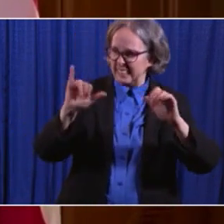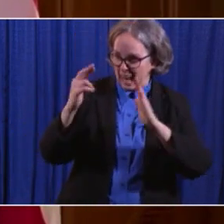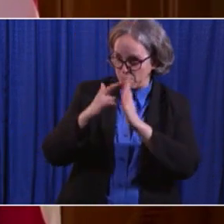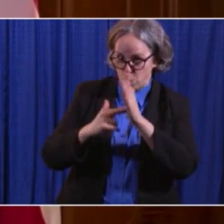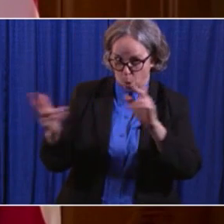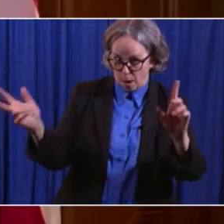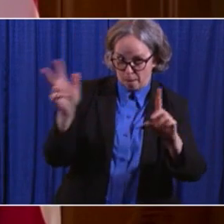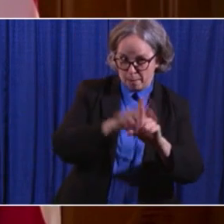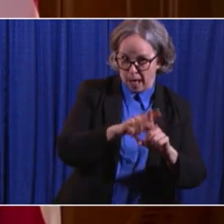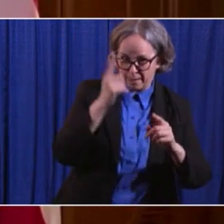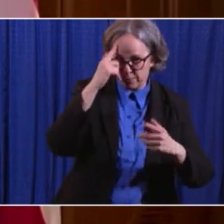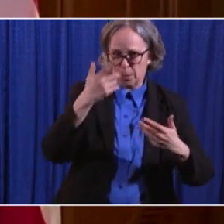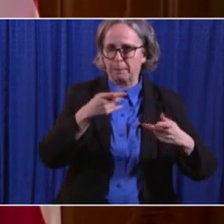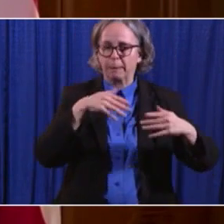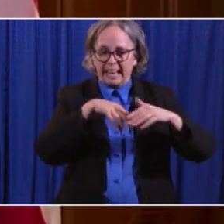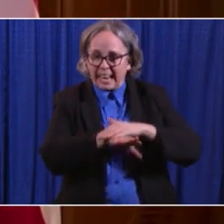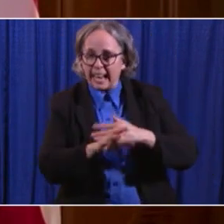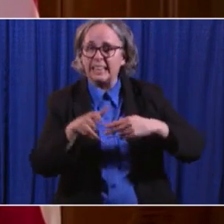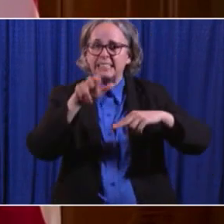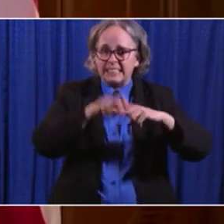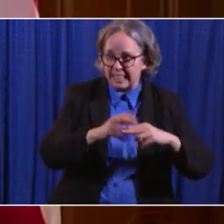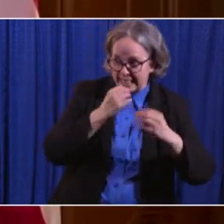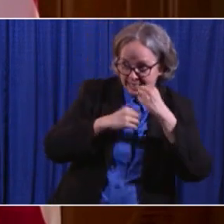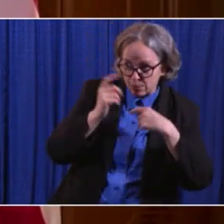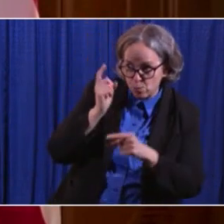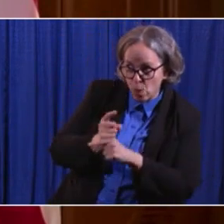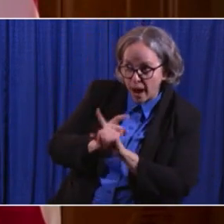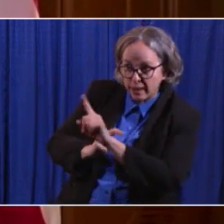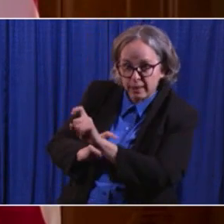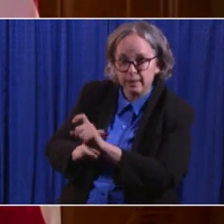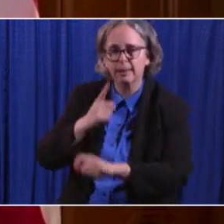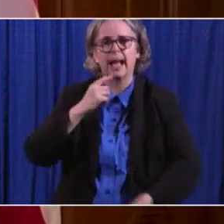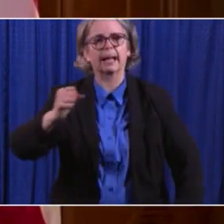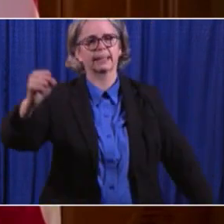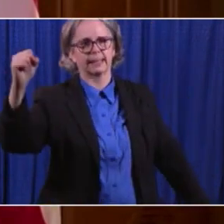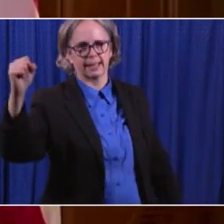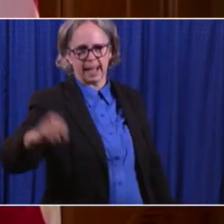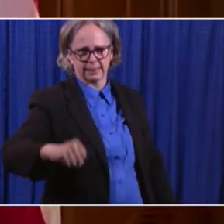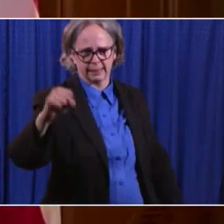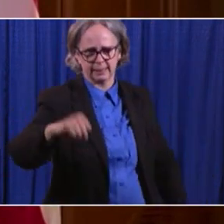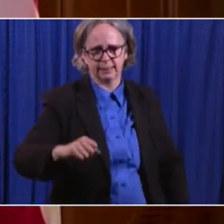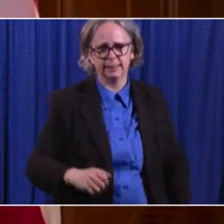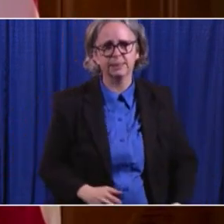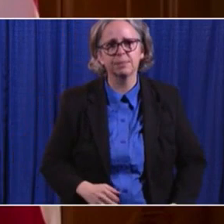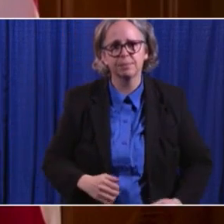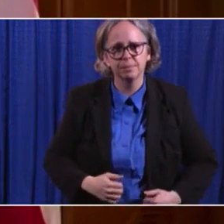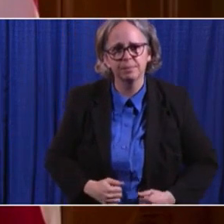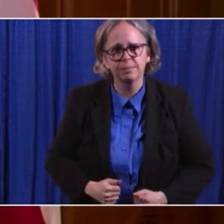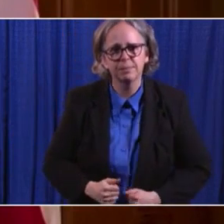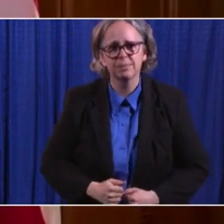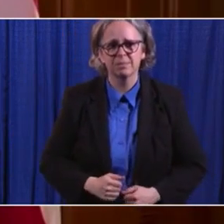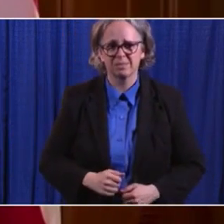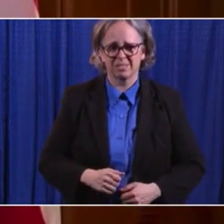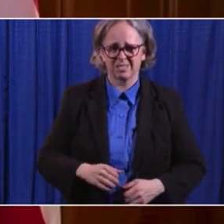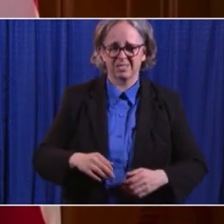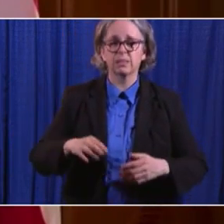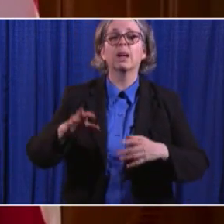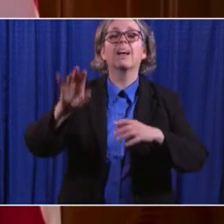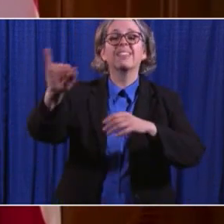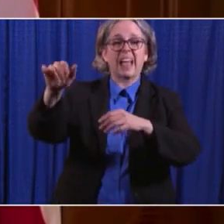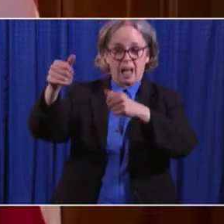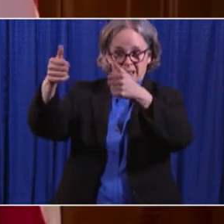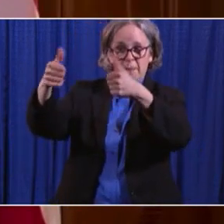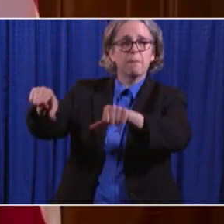questions about, when these orders, people will actually be able to look at these orders. So we have orders in